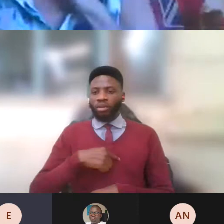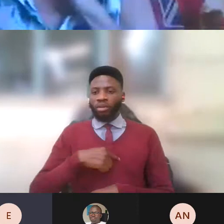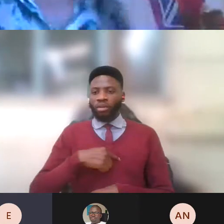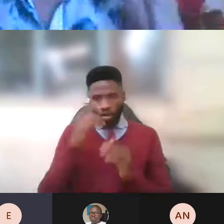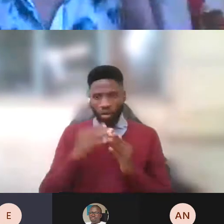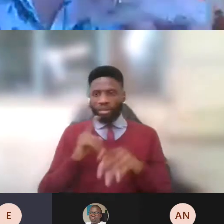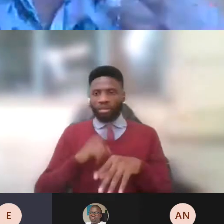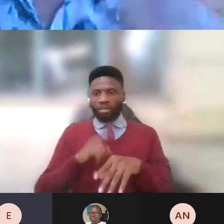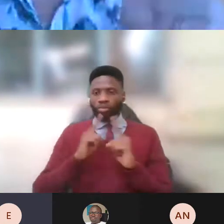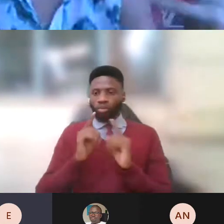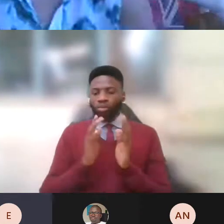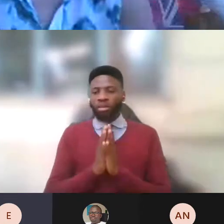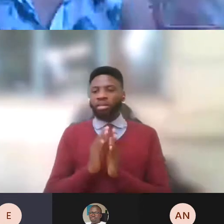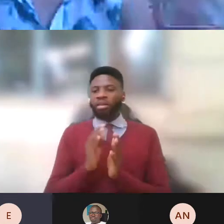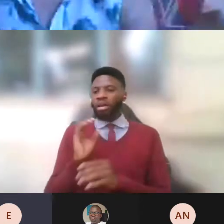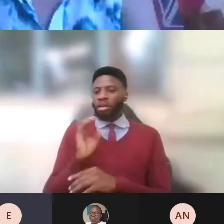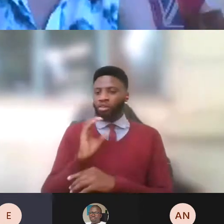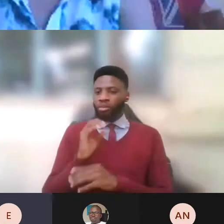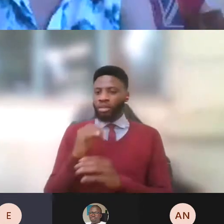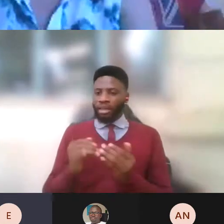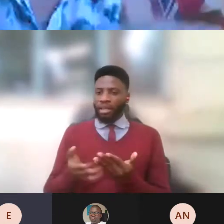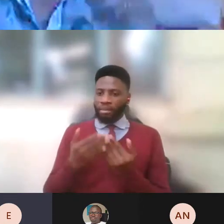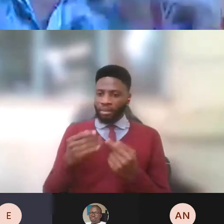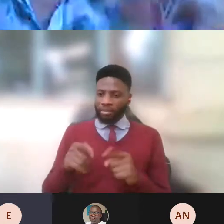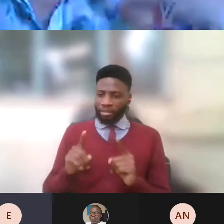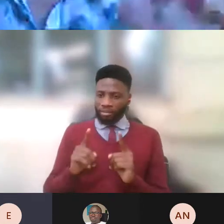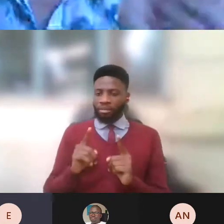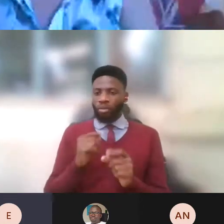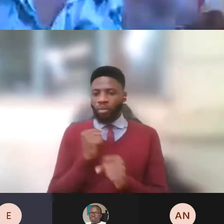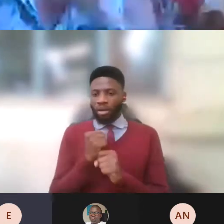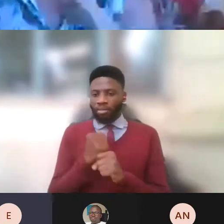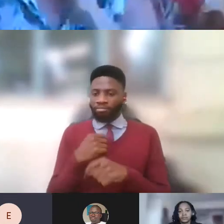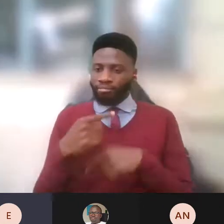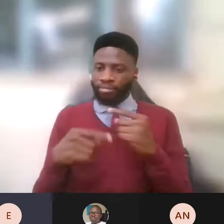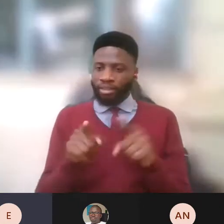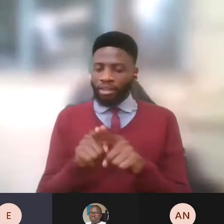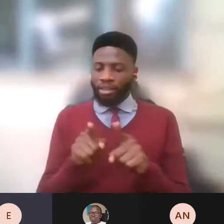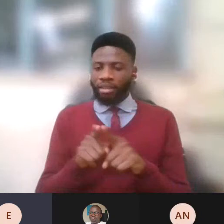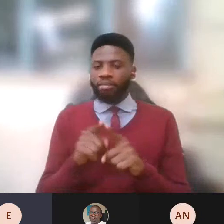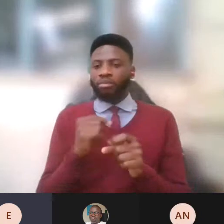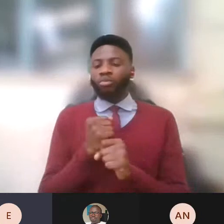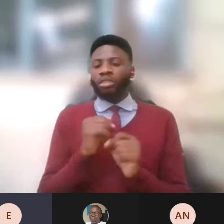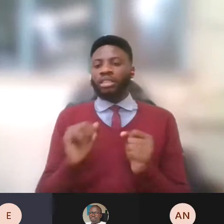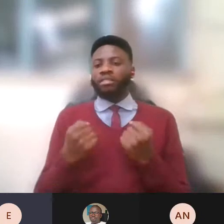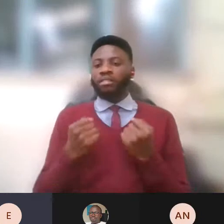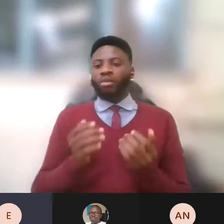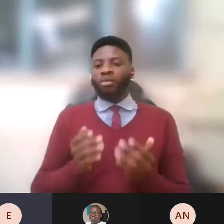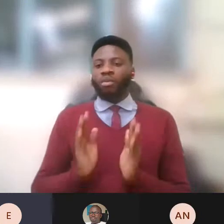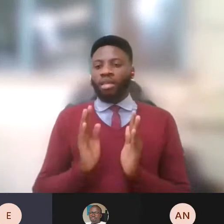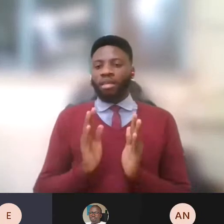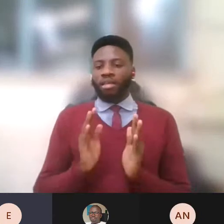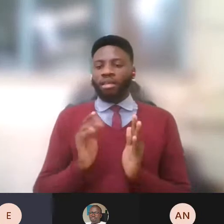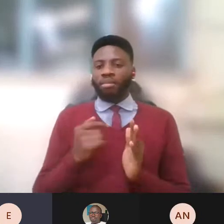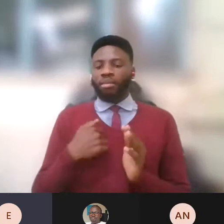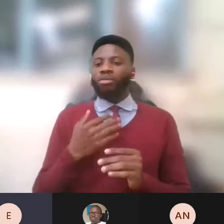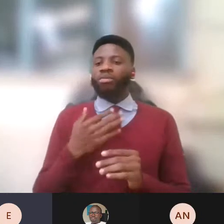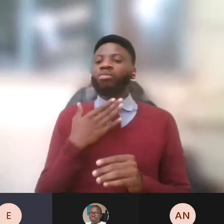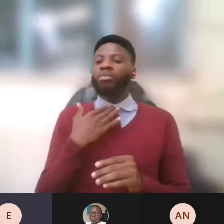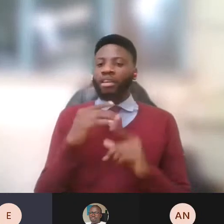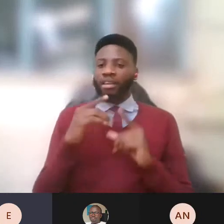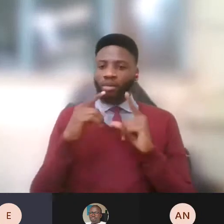might agree with the alignment of what the culture is, but at a macro level in terms of how we do stuff, it might vary. So I just look at